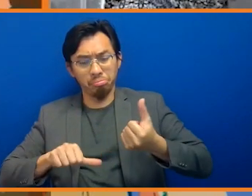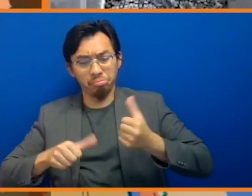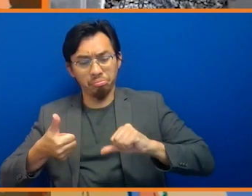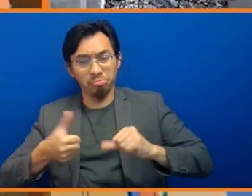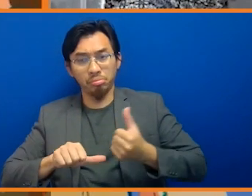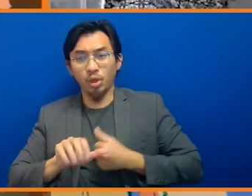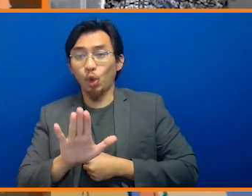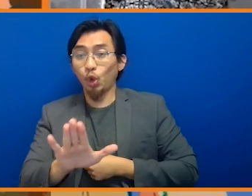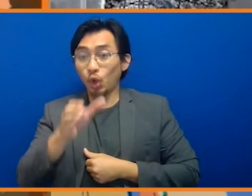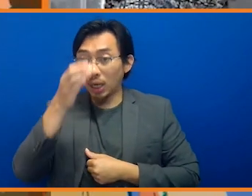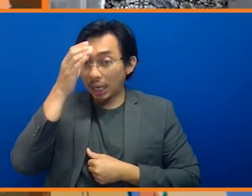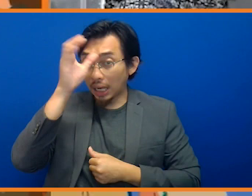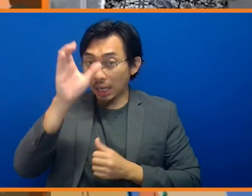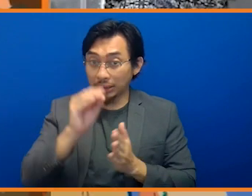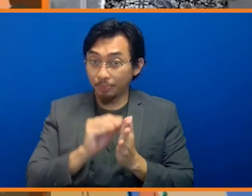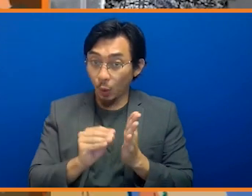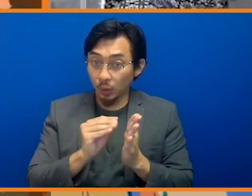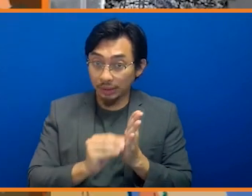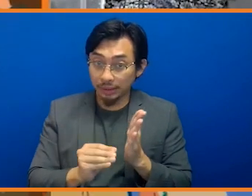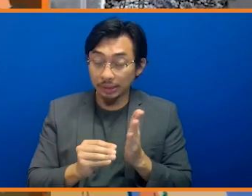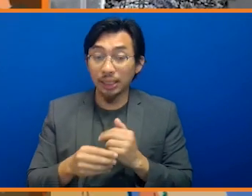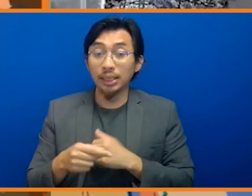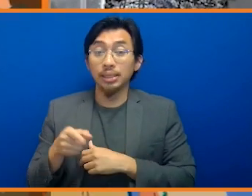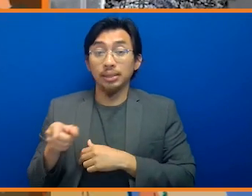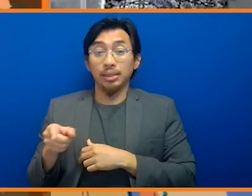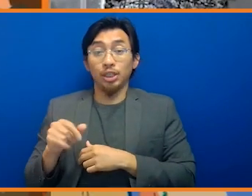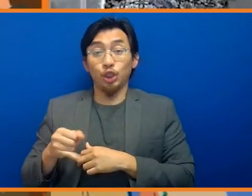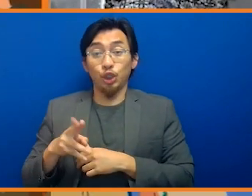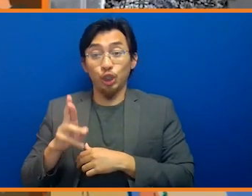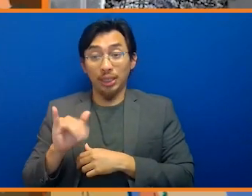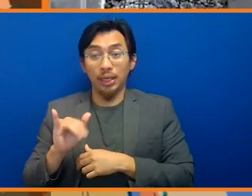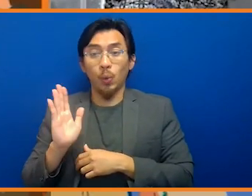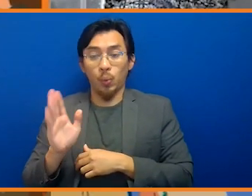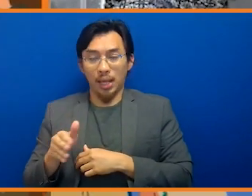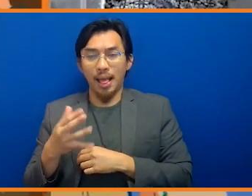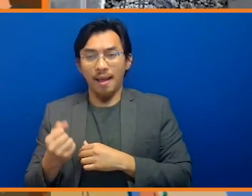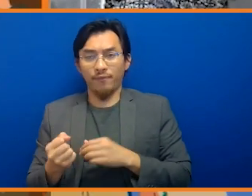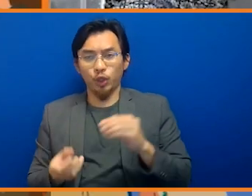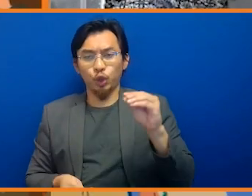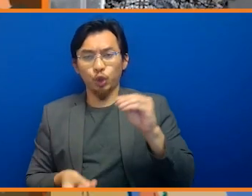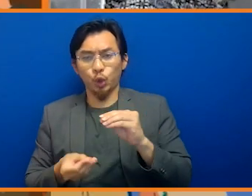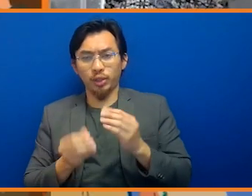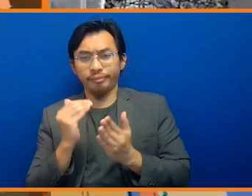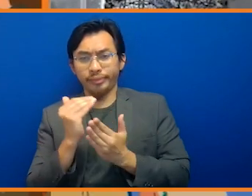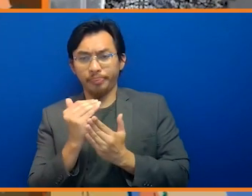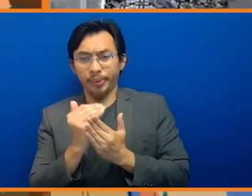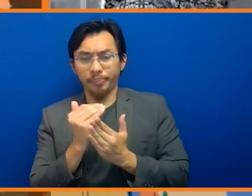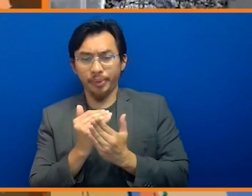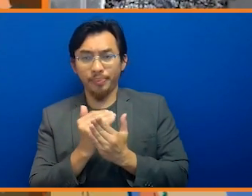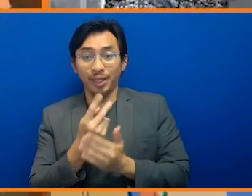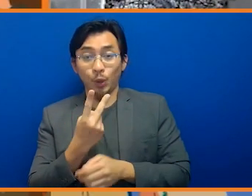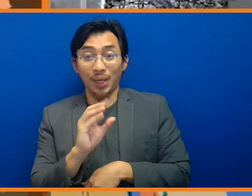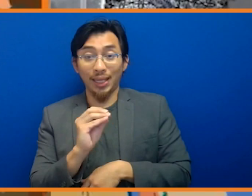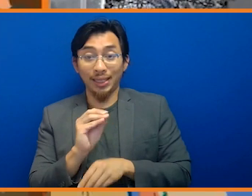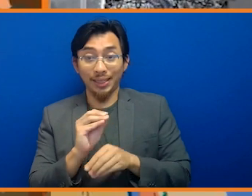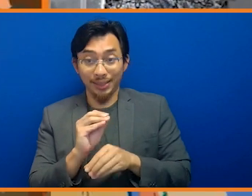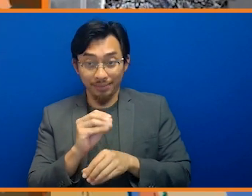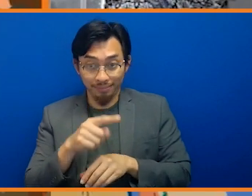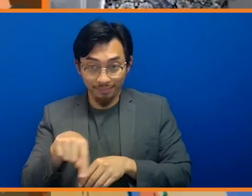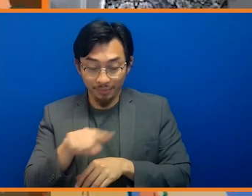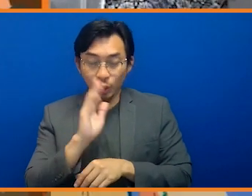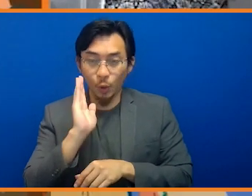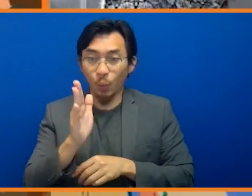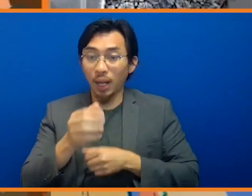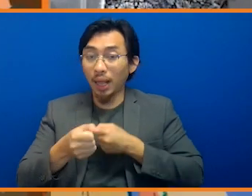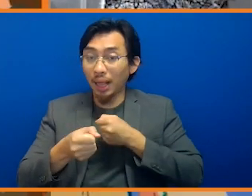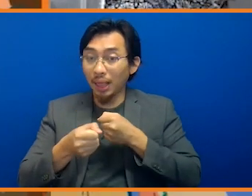evaluate your concept notes, and then the jury will have a short list for 20 participants. Now, this 20 participant will go